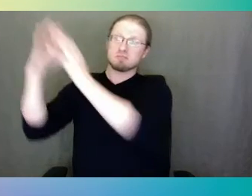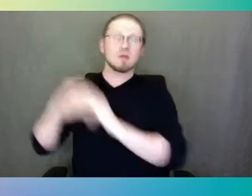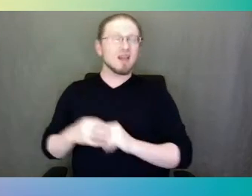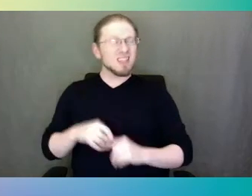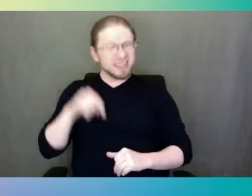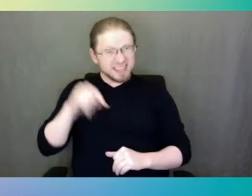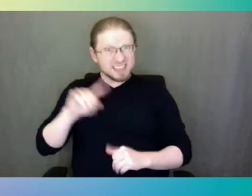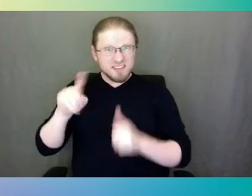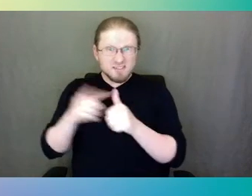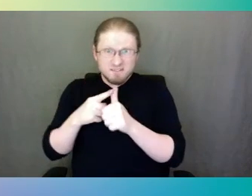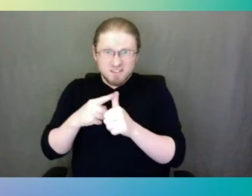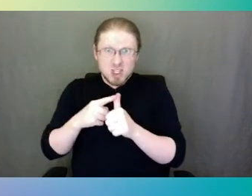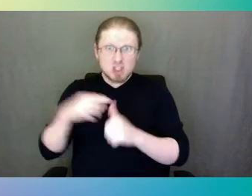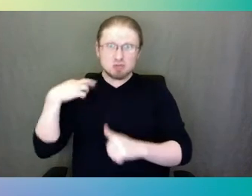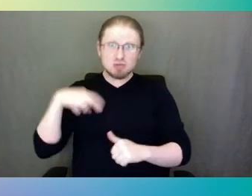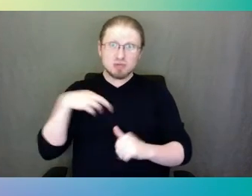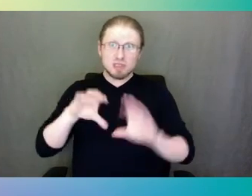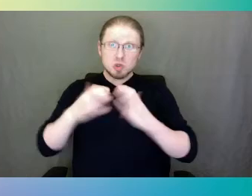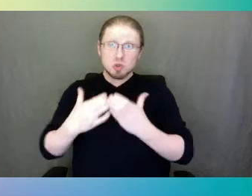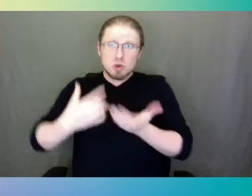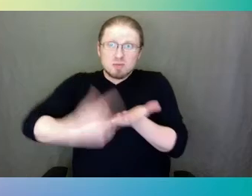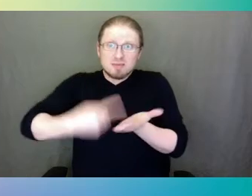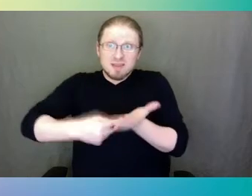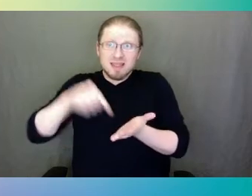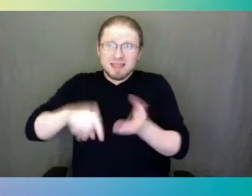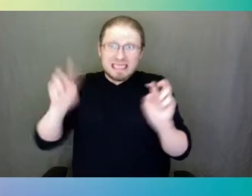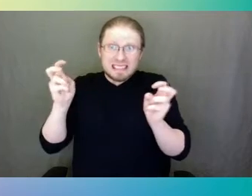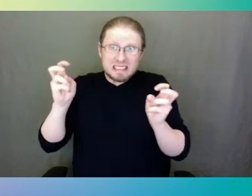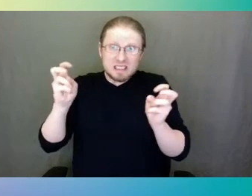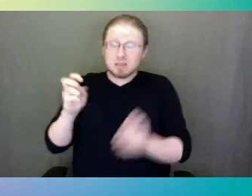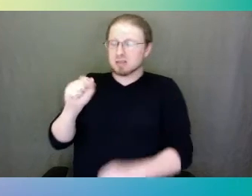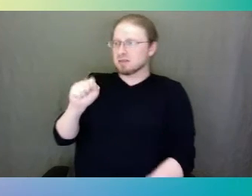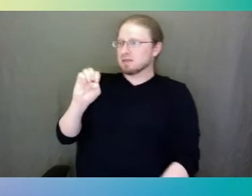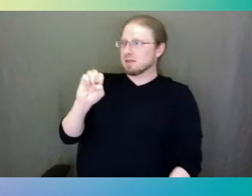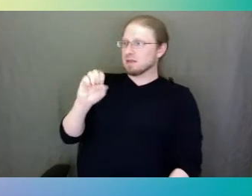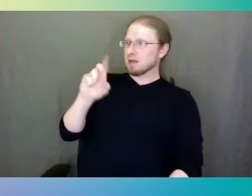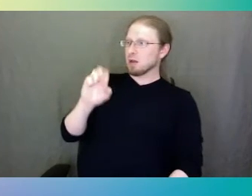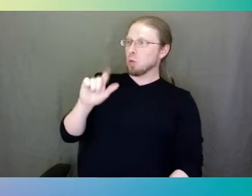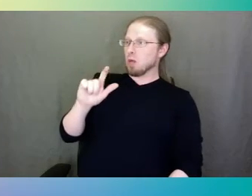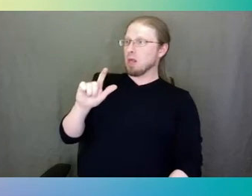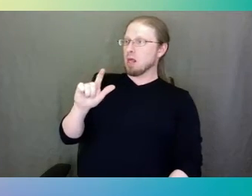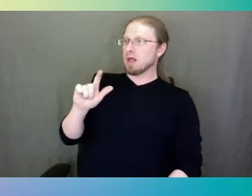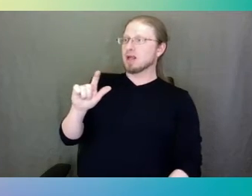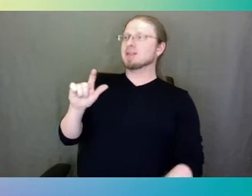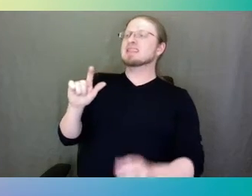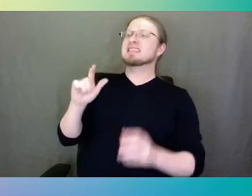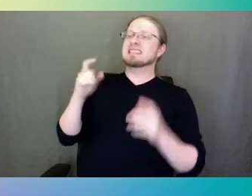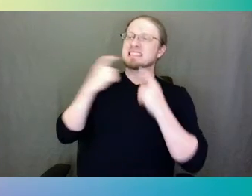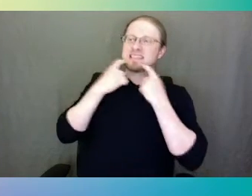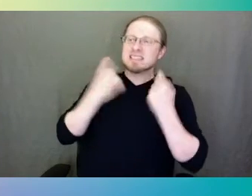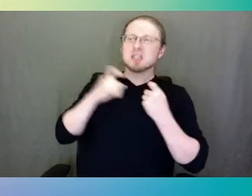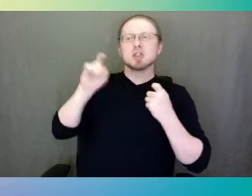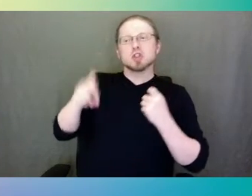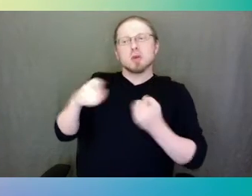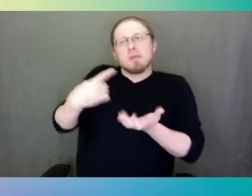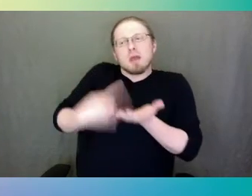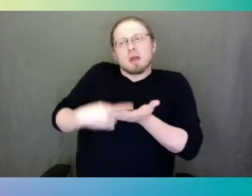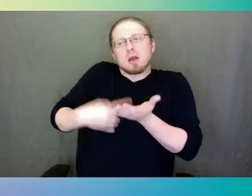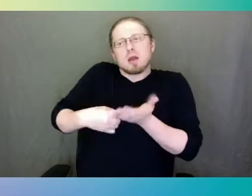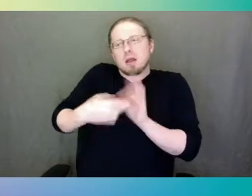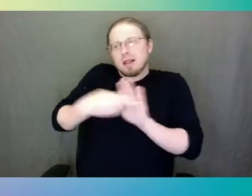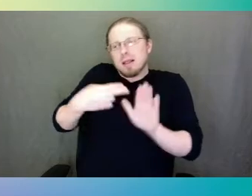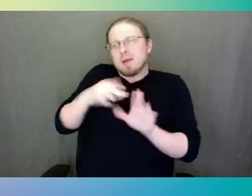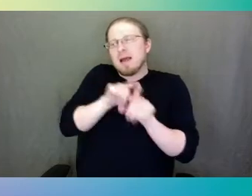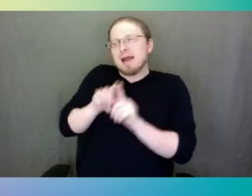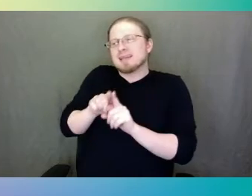that dealt with this issue. Sexual sin should be thought of as exploitation and a lack of concern for the other.